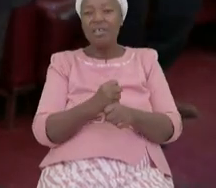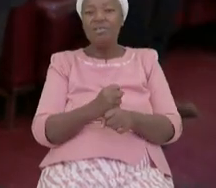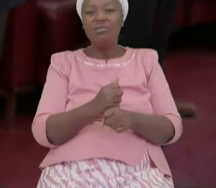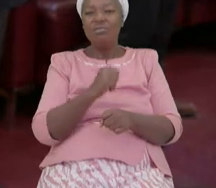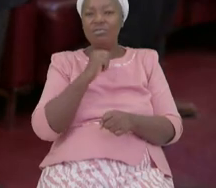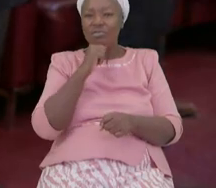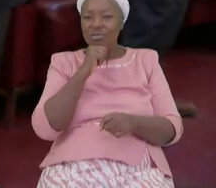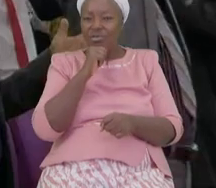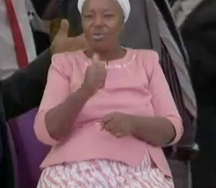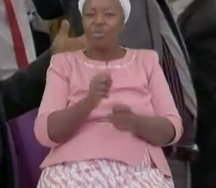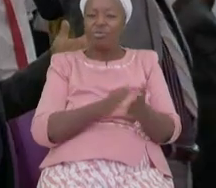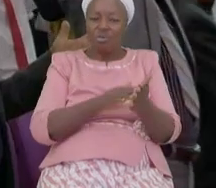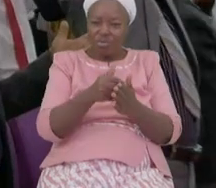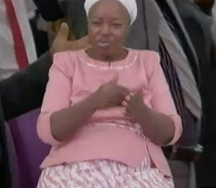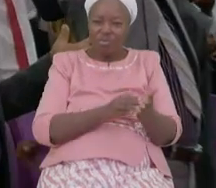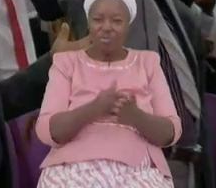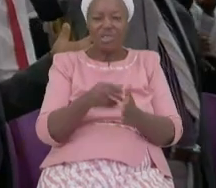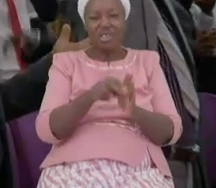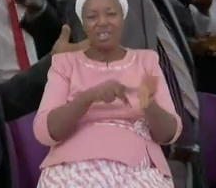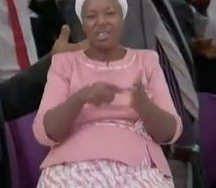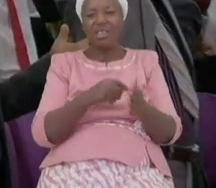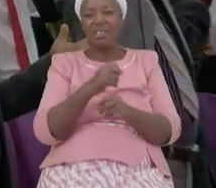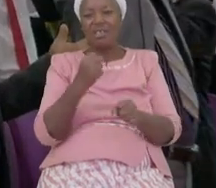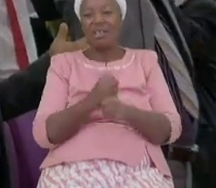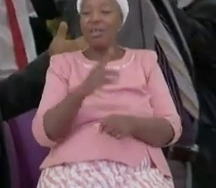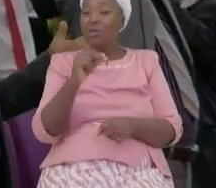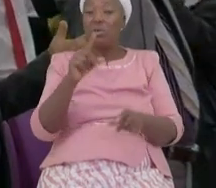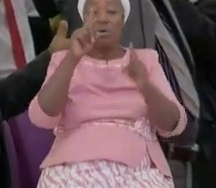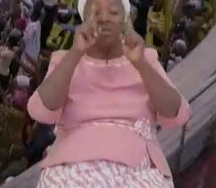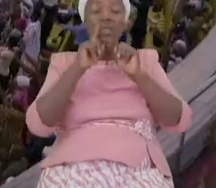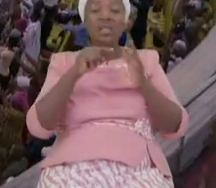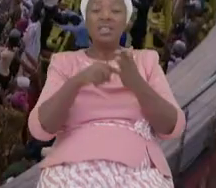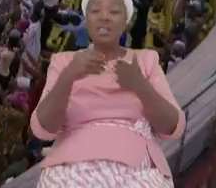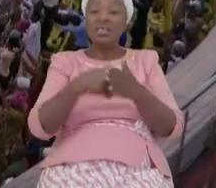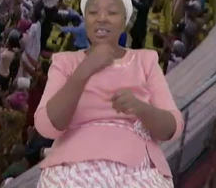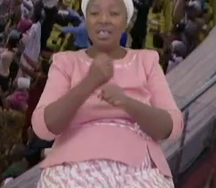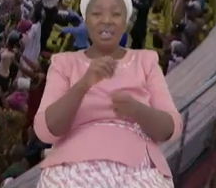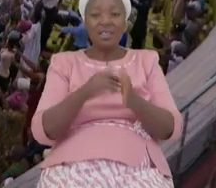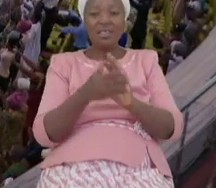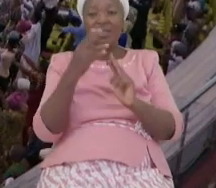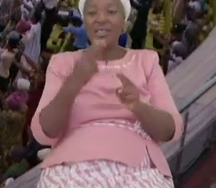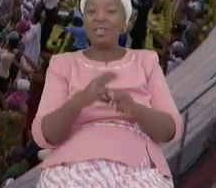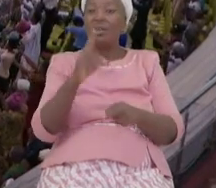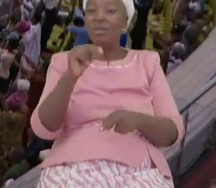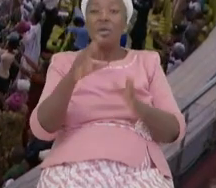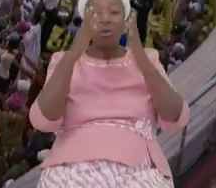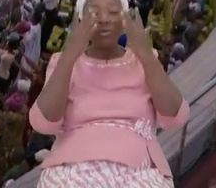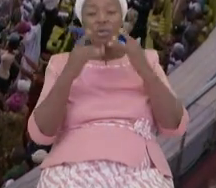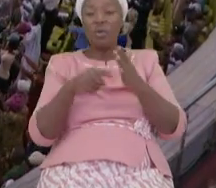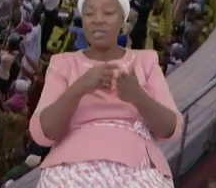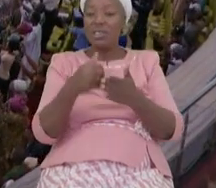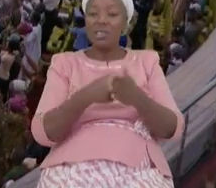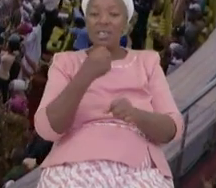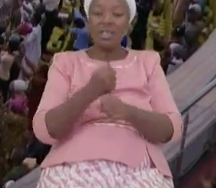walk this year. No tears this year. No sorrow this